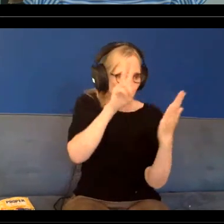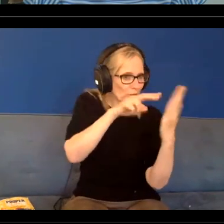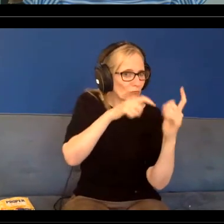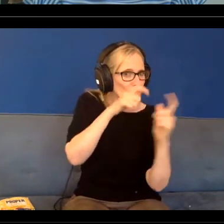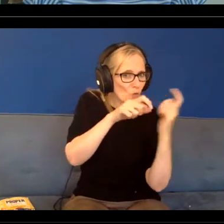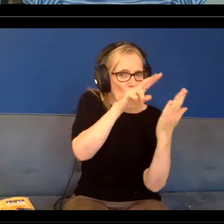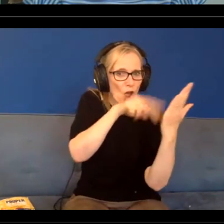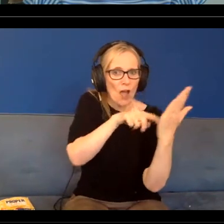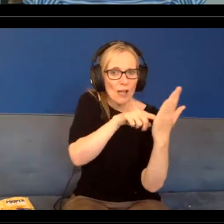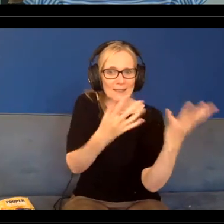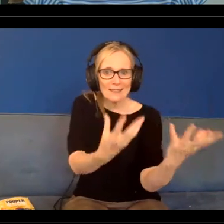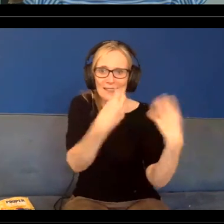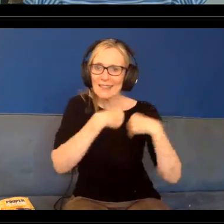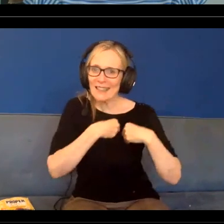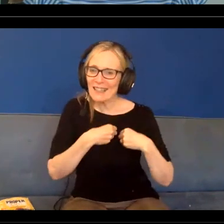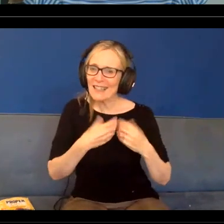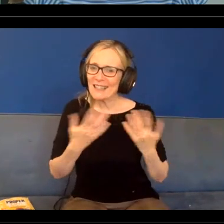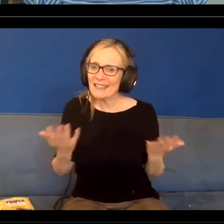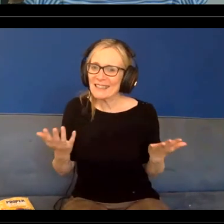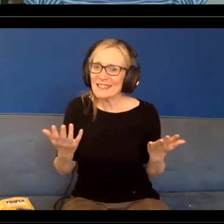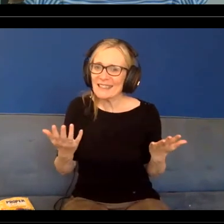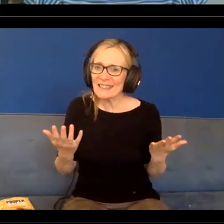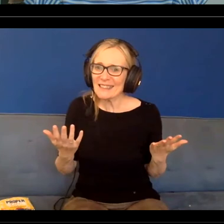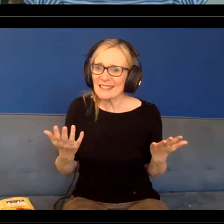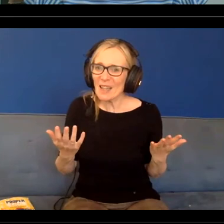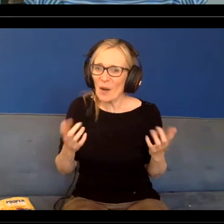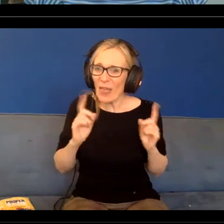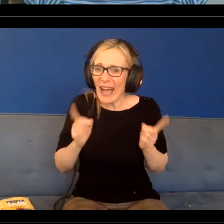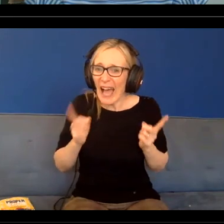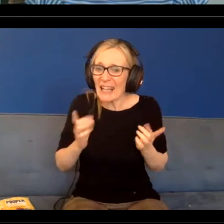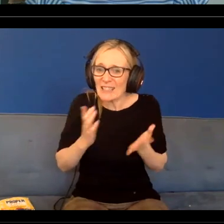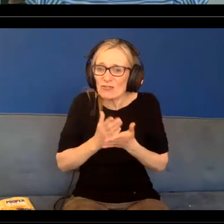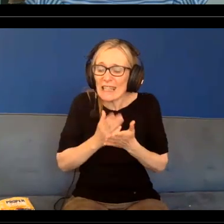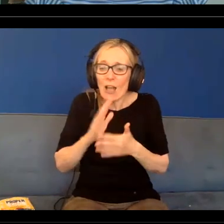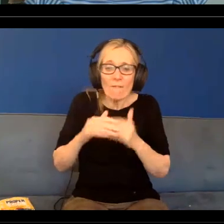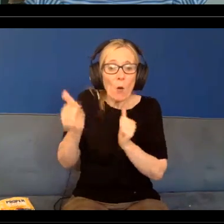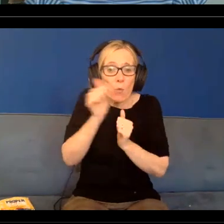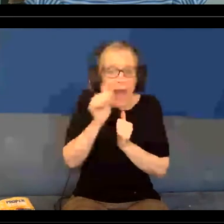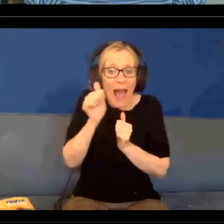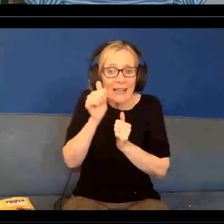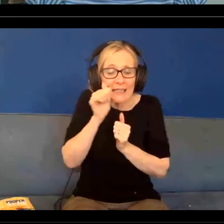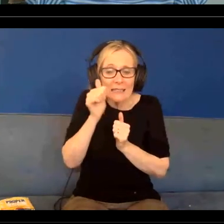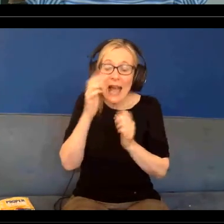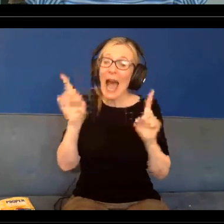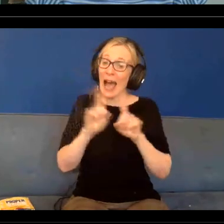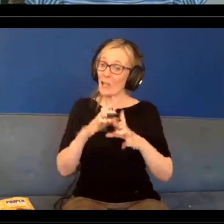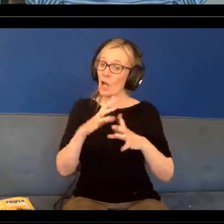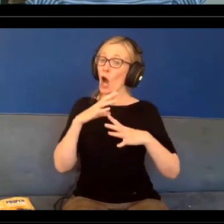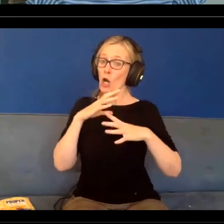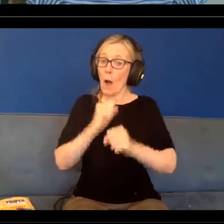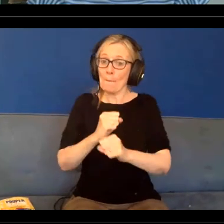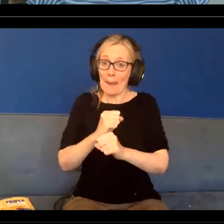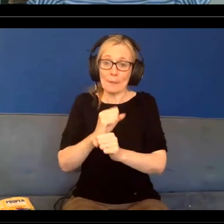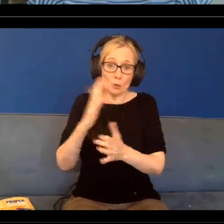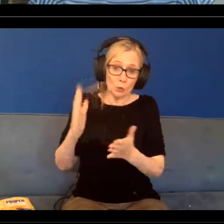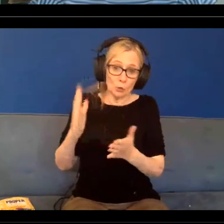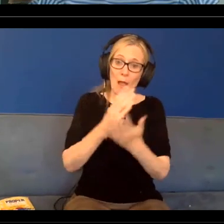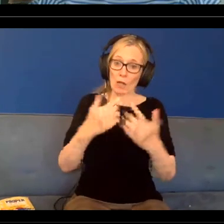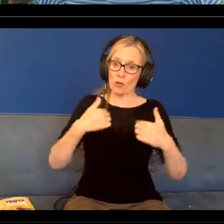to include the practice. I think it's about awareness and commitment to making things possible